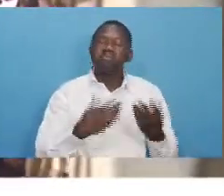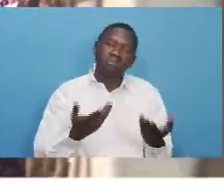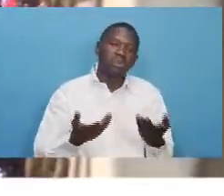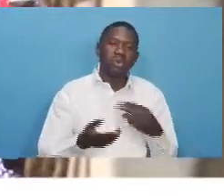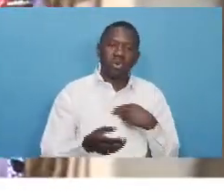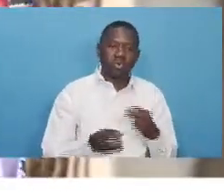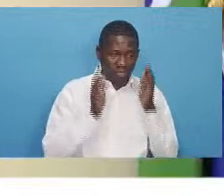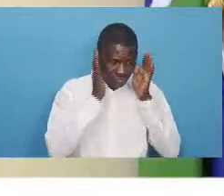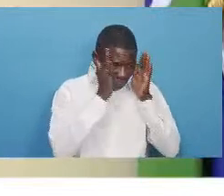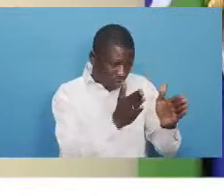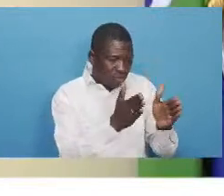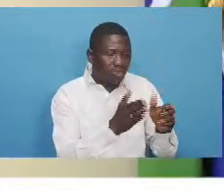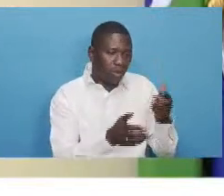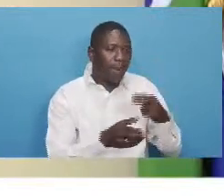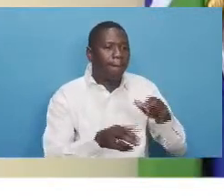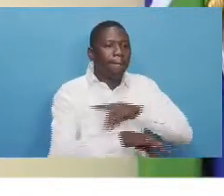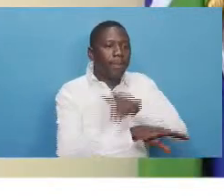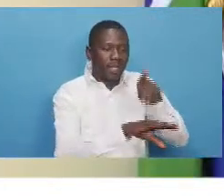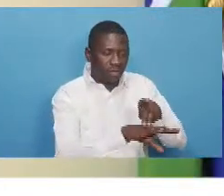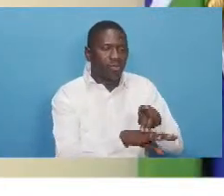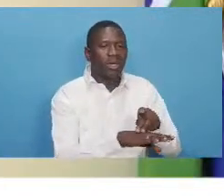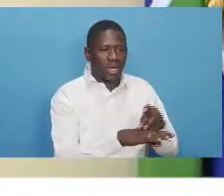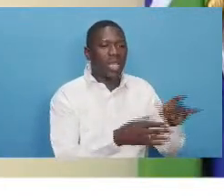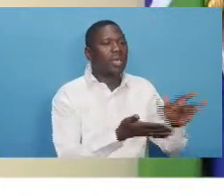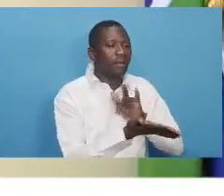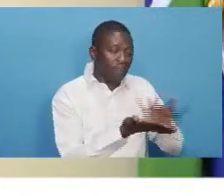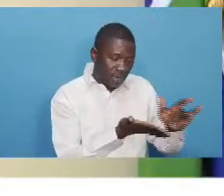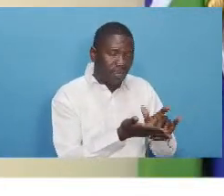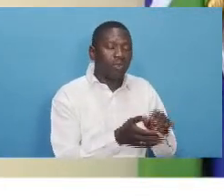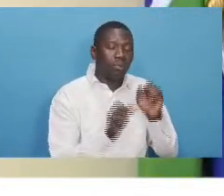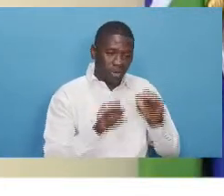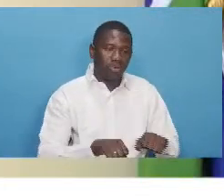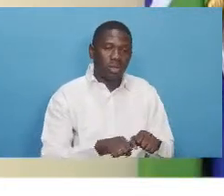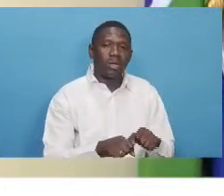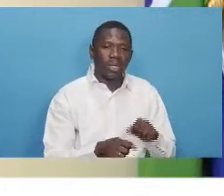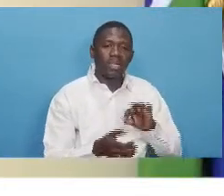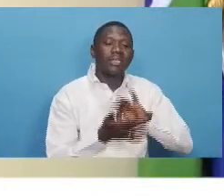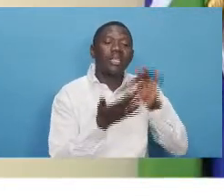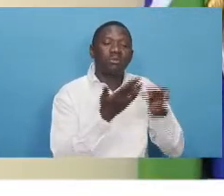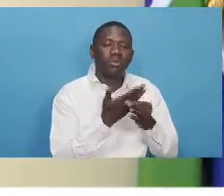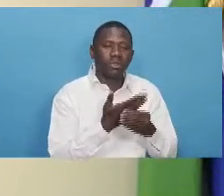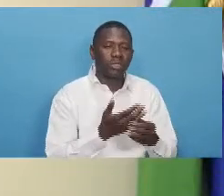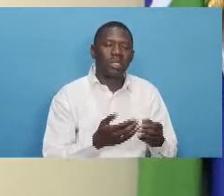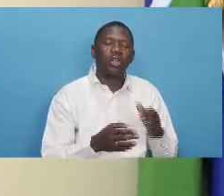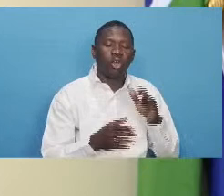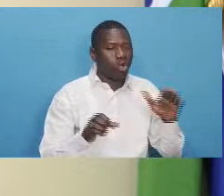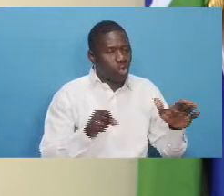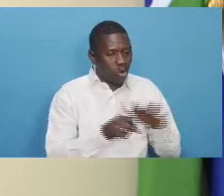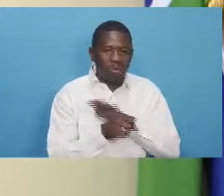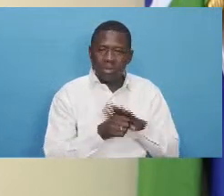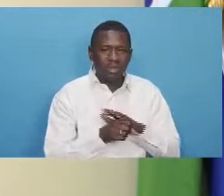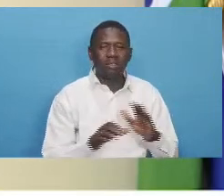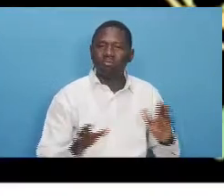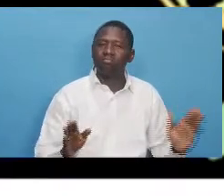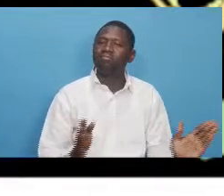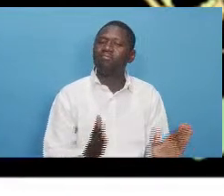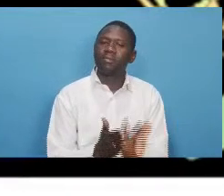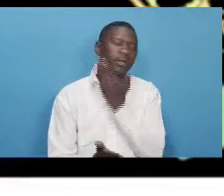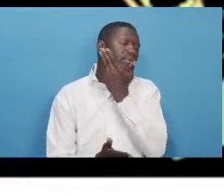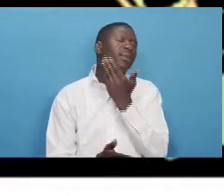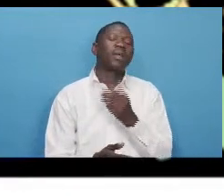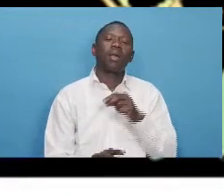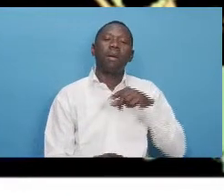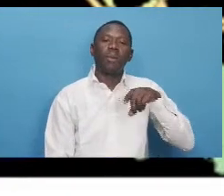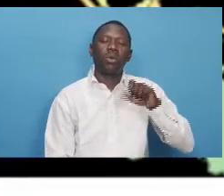focused round in some places where there is a gap, to make sure that the transmission is completely interrupted and polio is no more a threat.